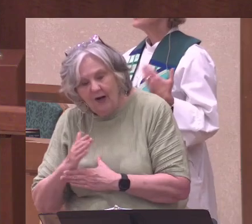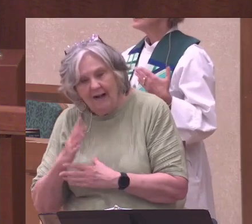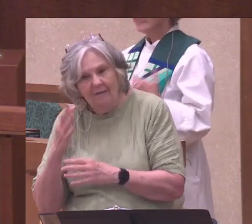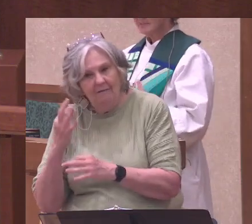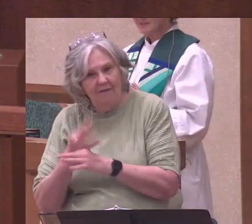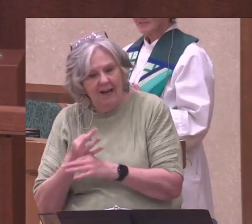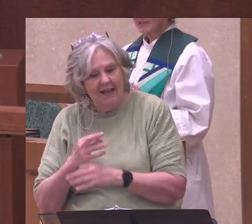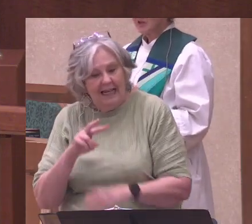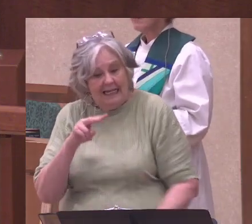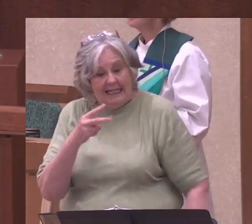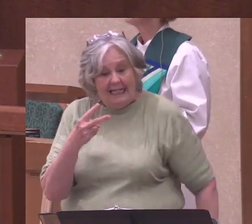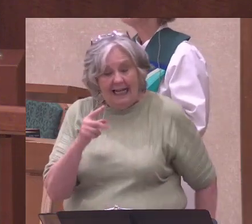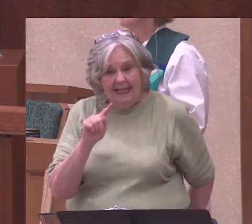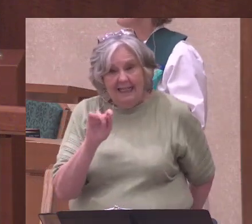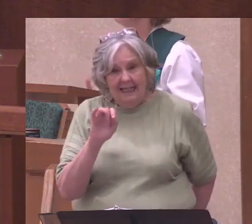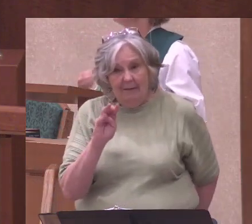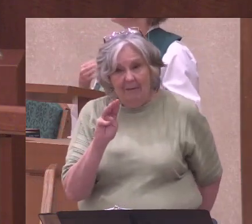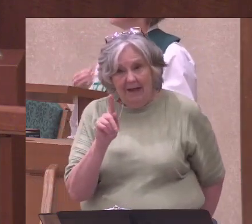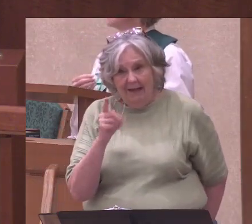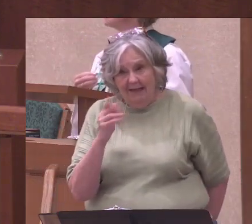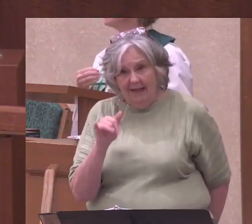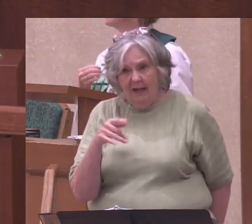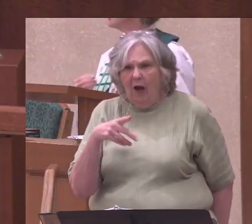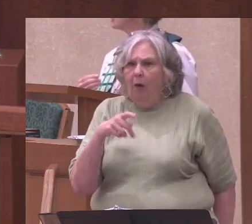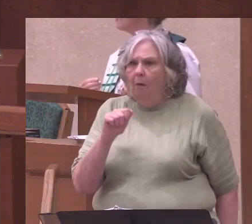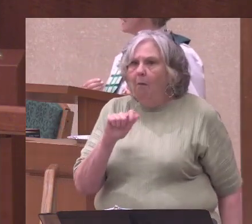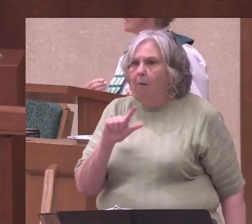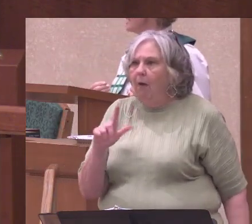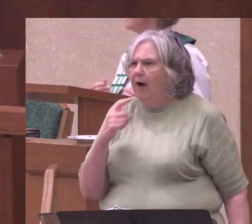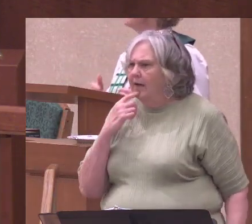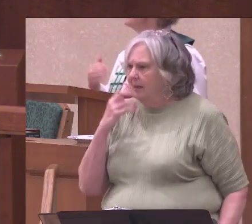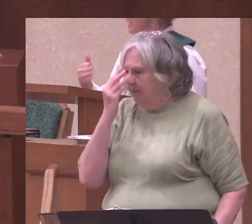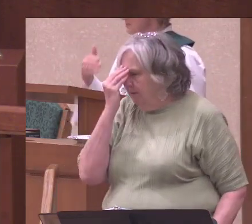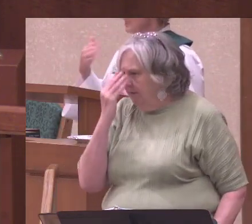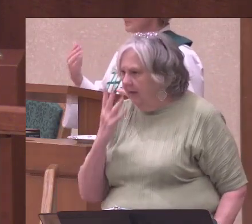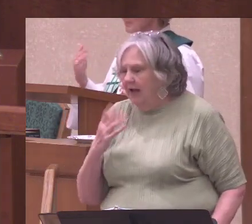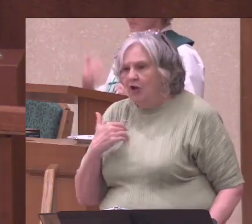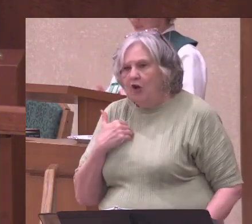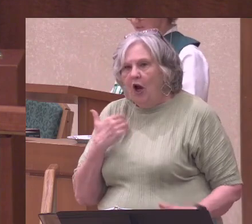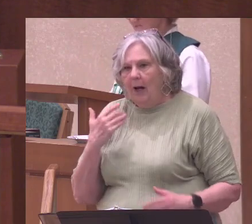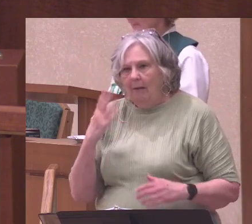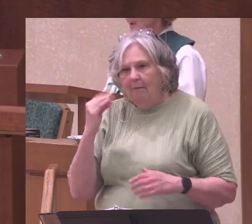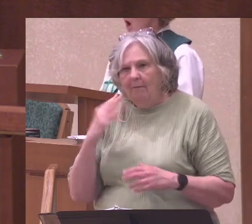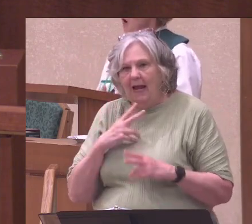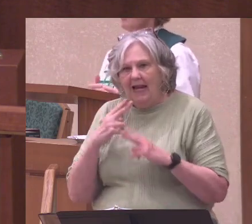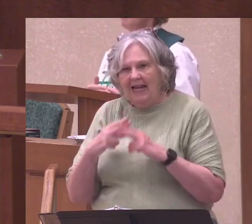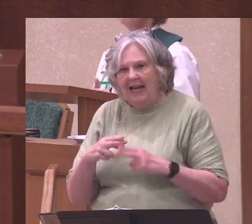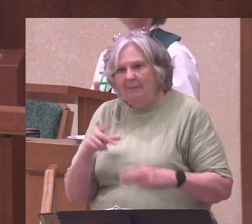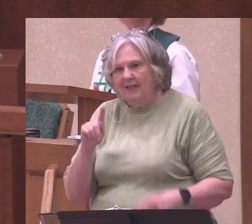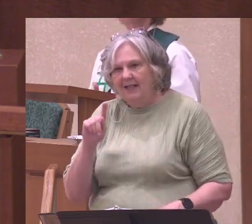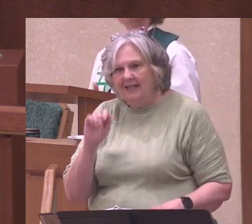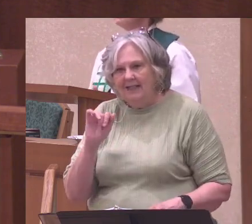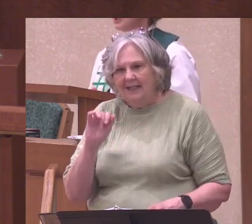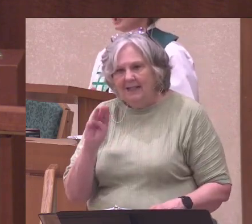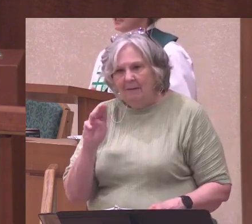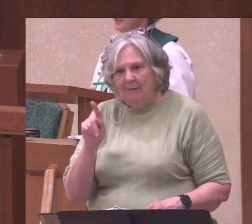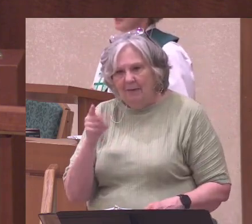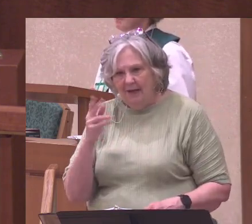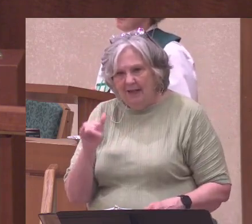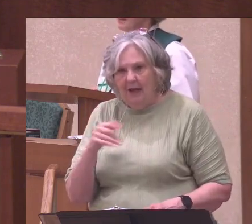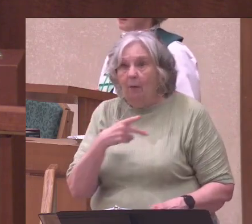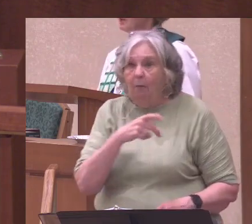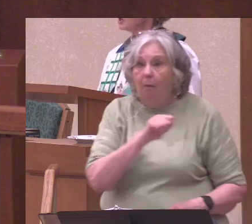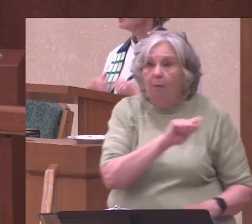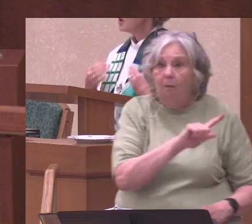In 2 Timothy, the Apostle Paul is speaking to a younger man named Timothy. Paul is a mentor to